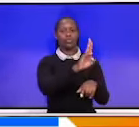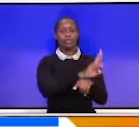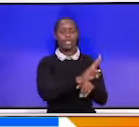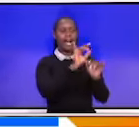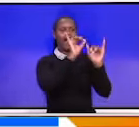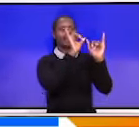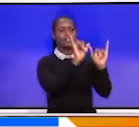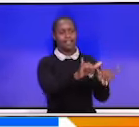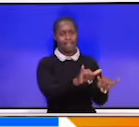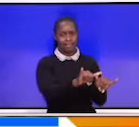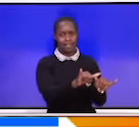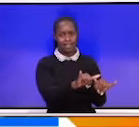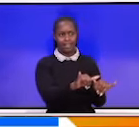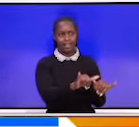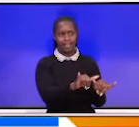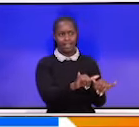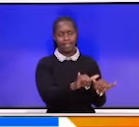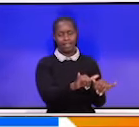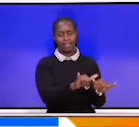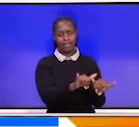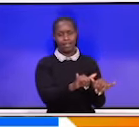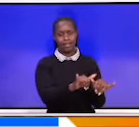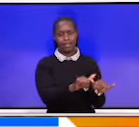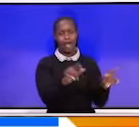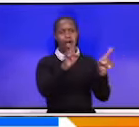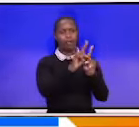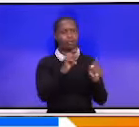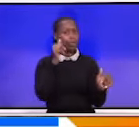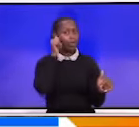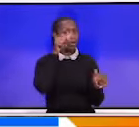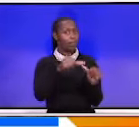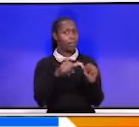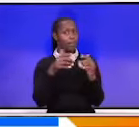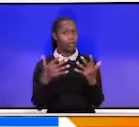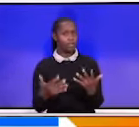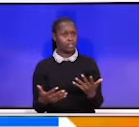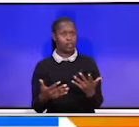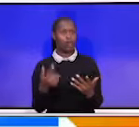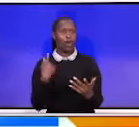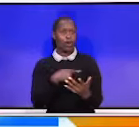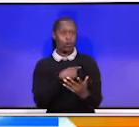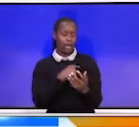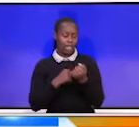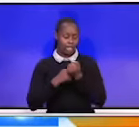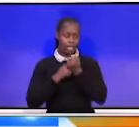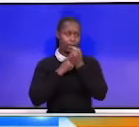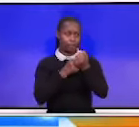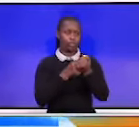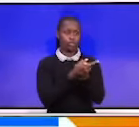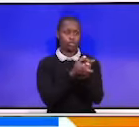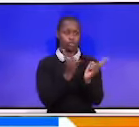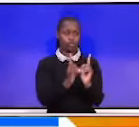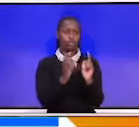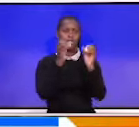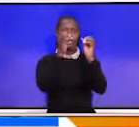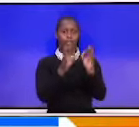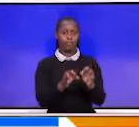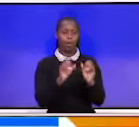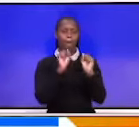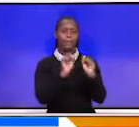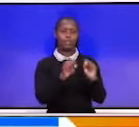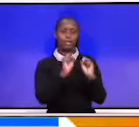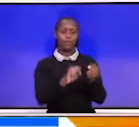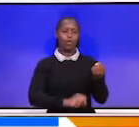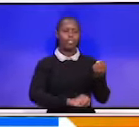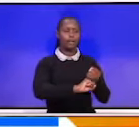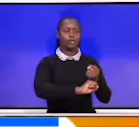there. And remember that we supported you. If you can be able to support others